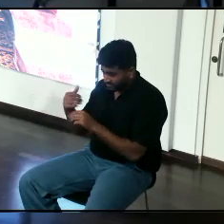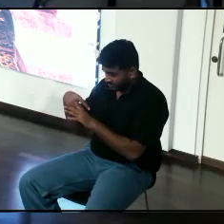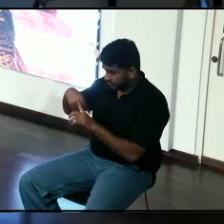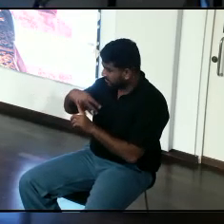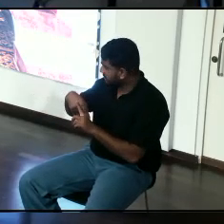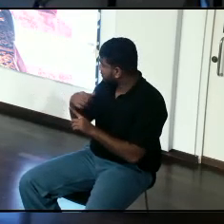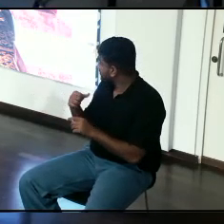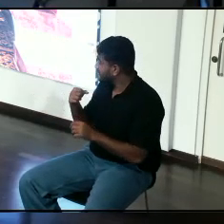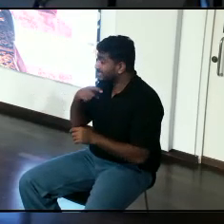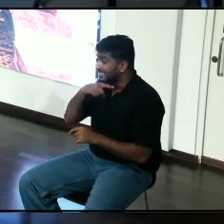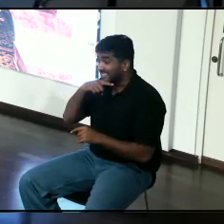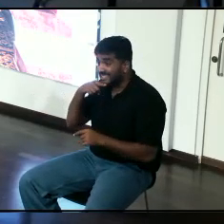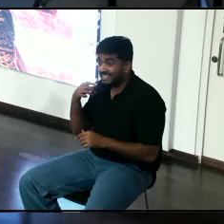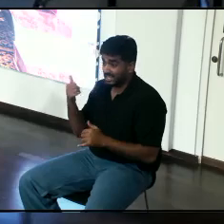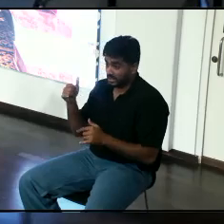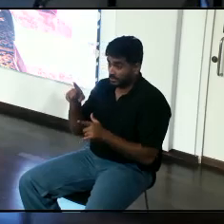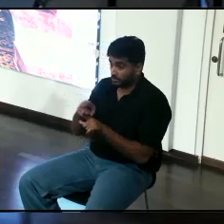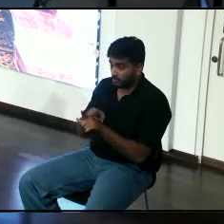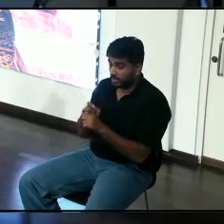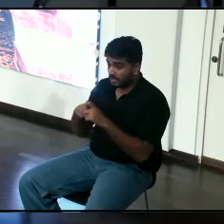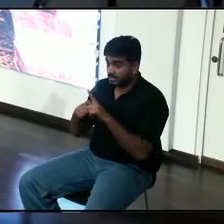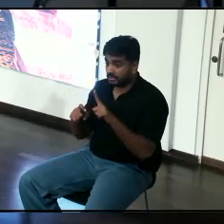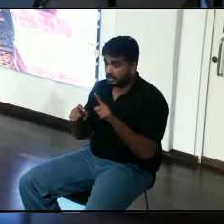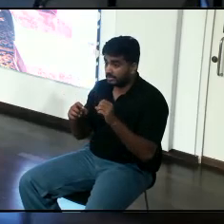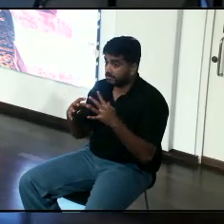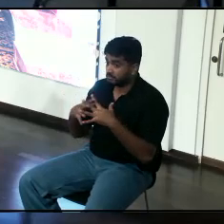and red oxide. So